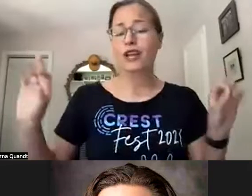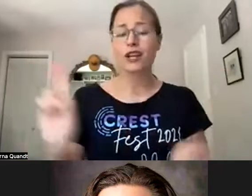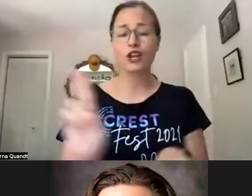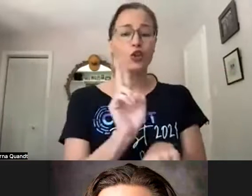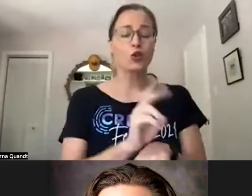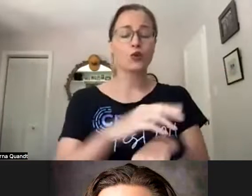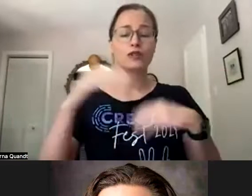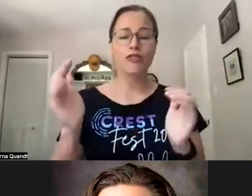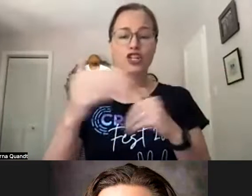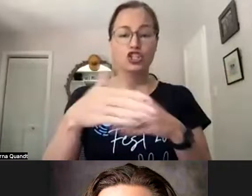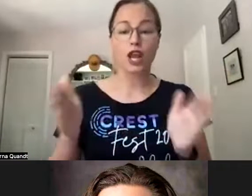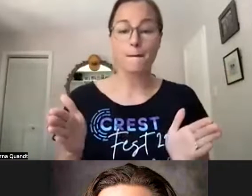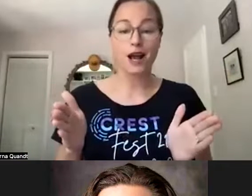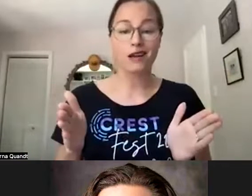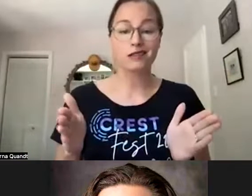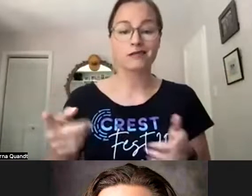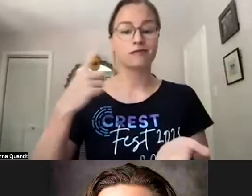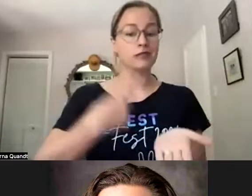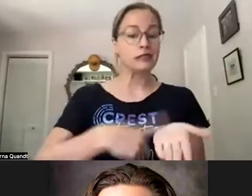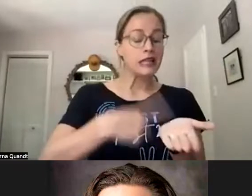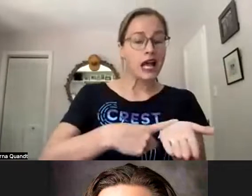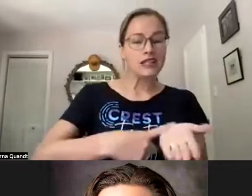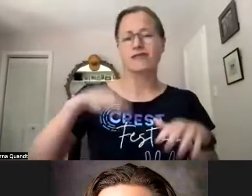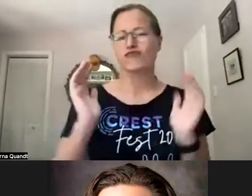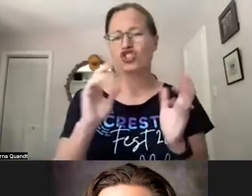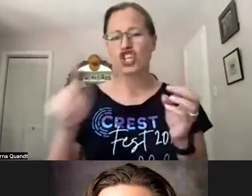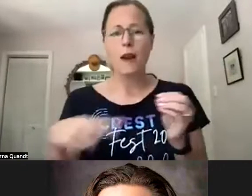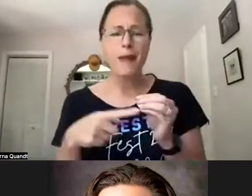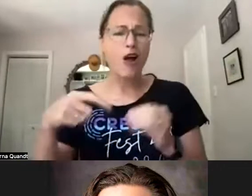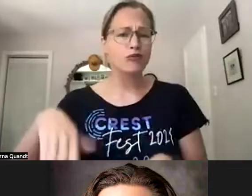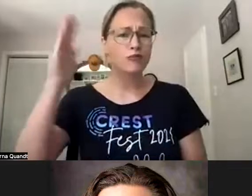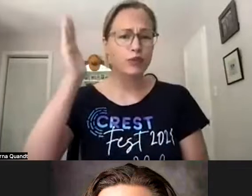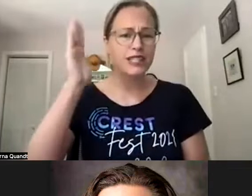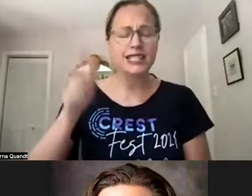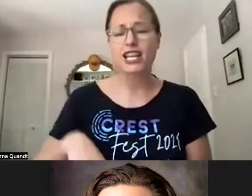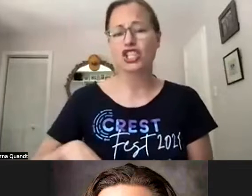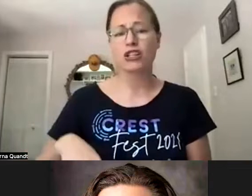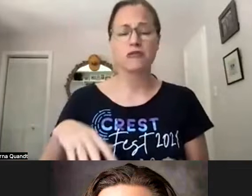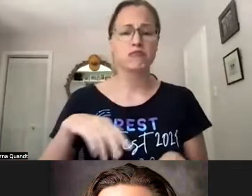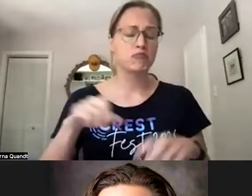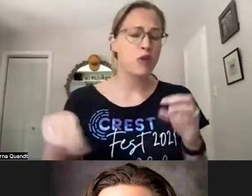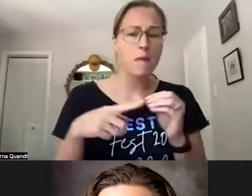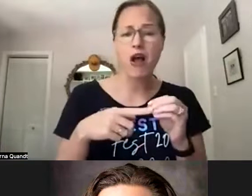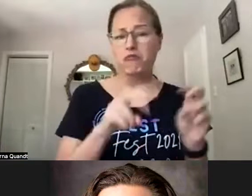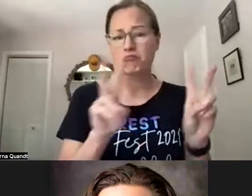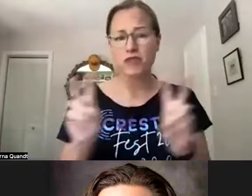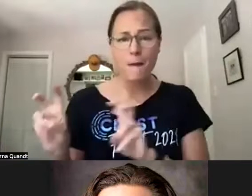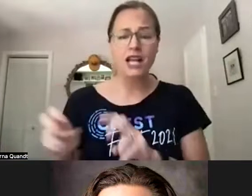Please feel free to use the chat box to discuss this presentation as we